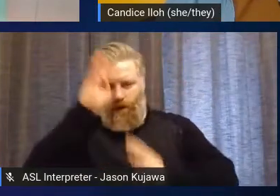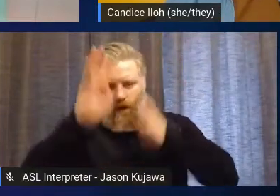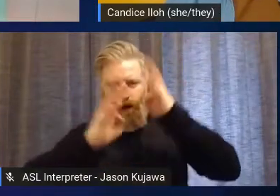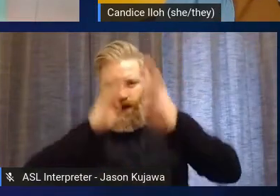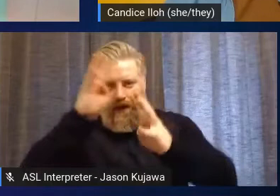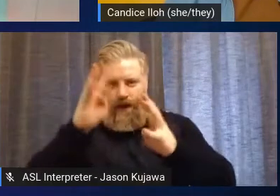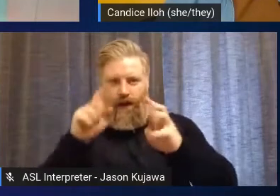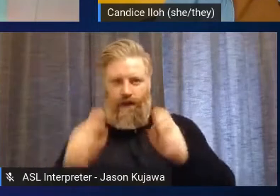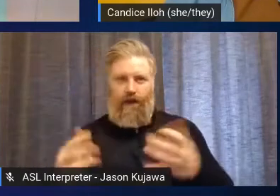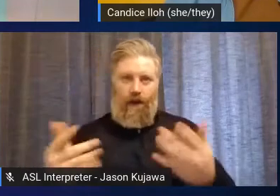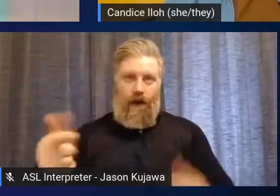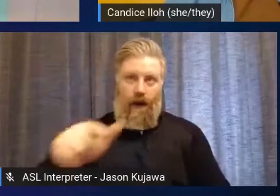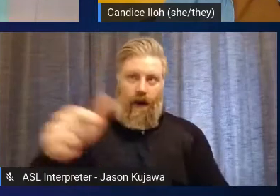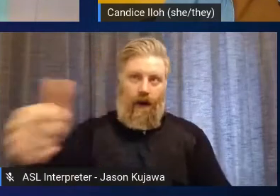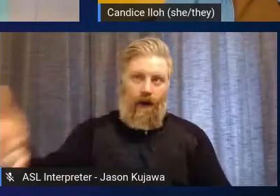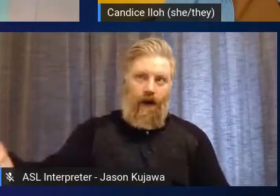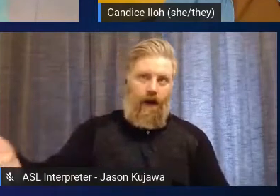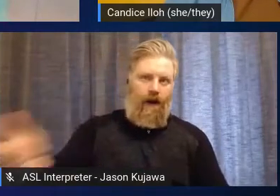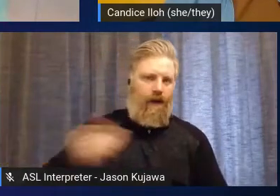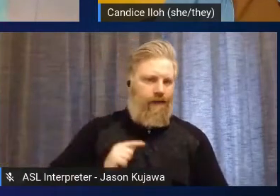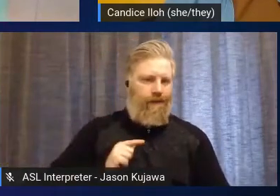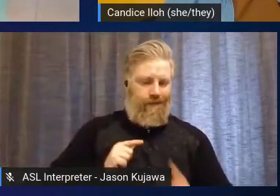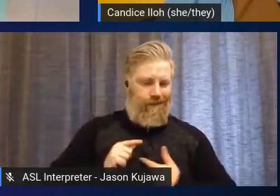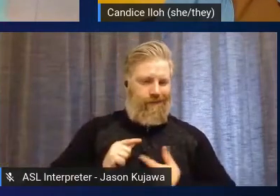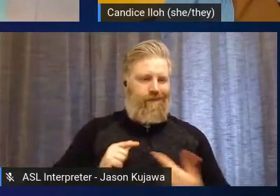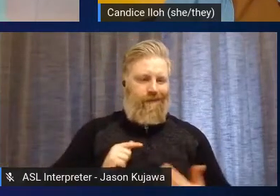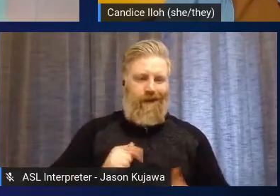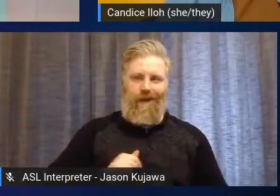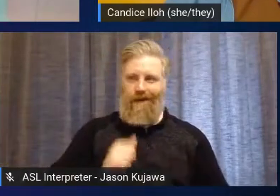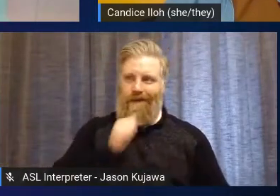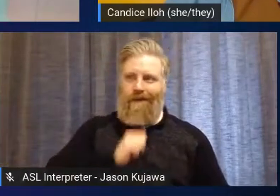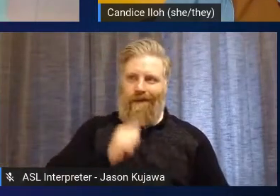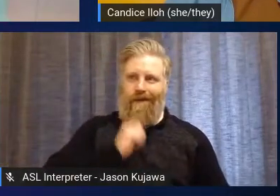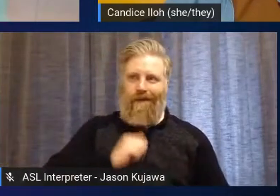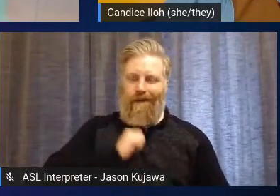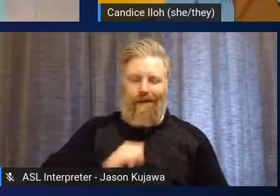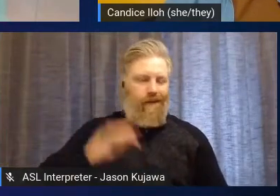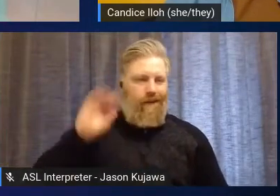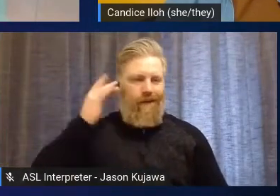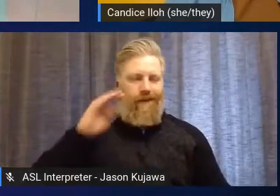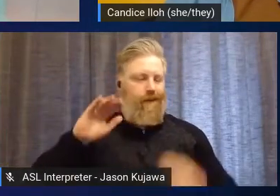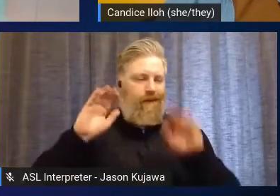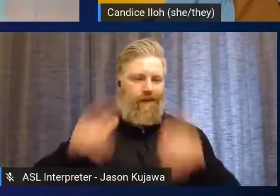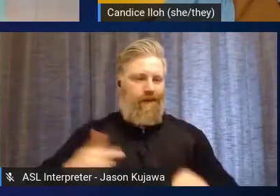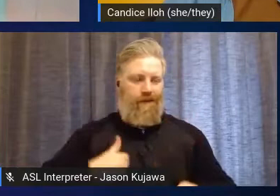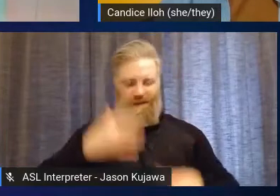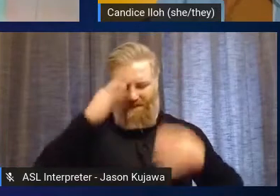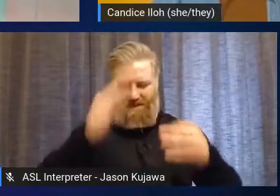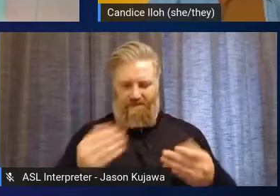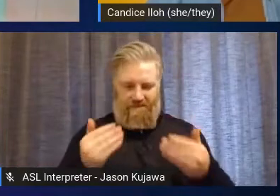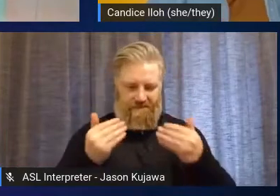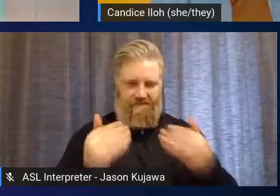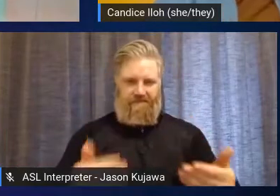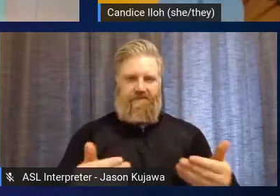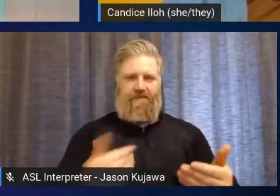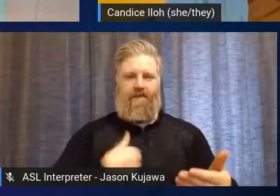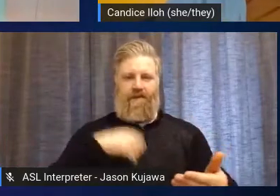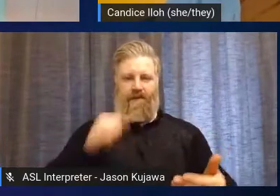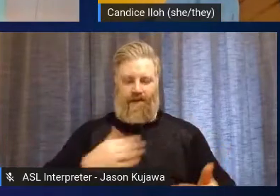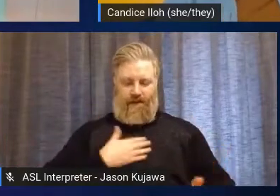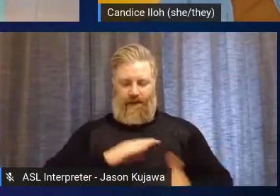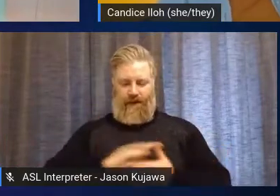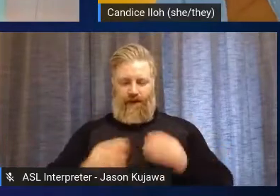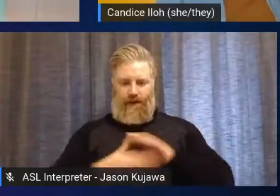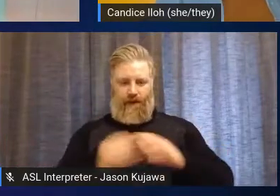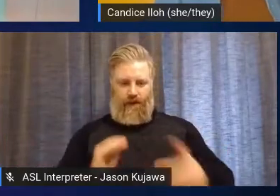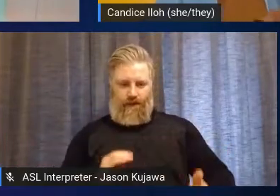wait your turn. And I was tired of waiting my turn. So I decided, you know, this is a way that I can put down my stories and put